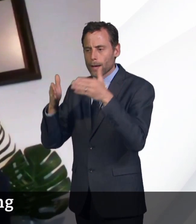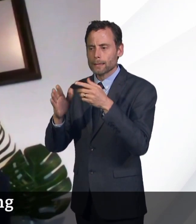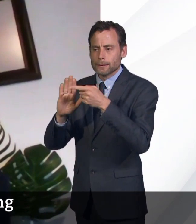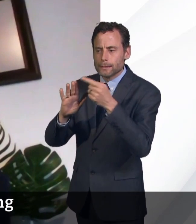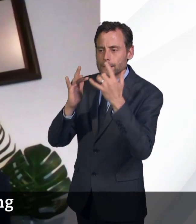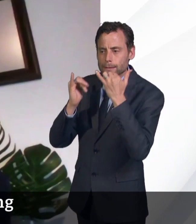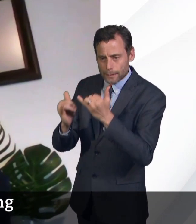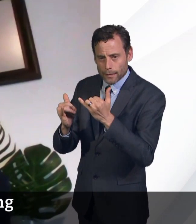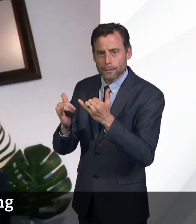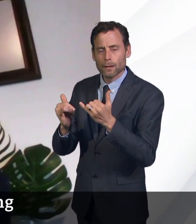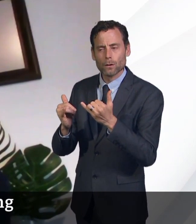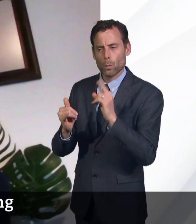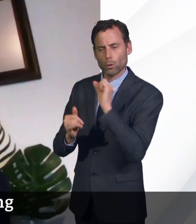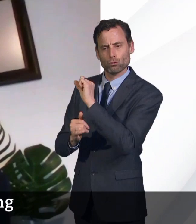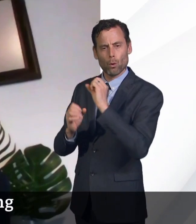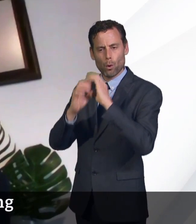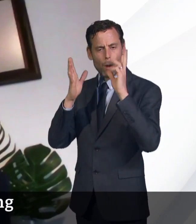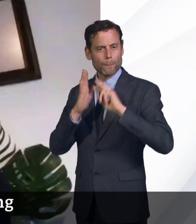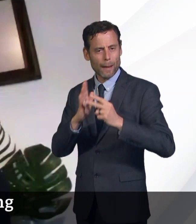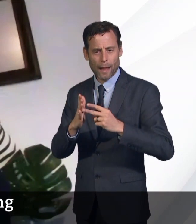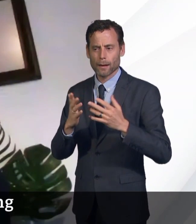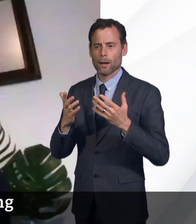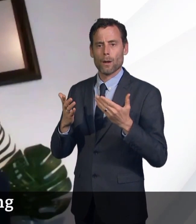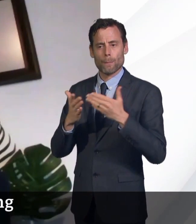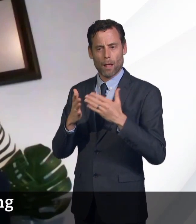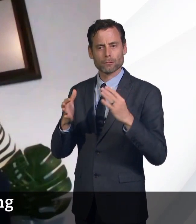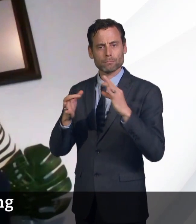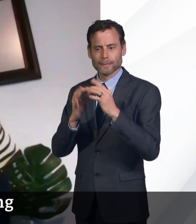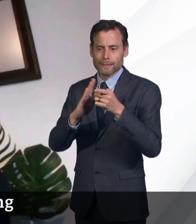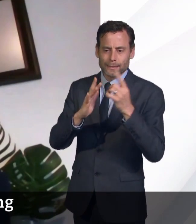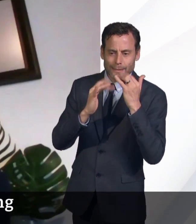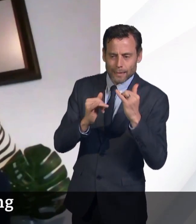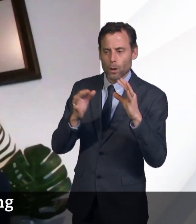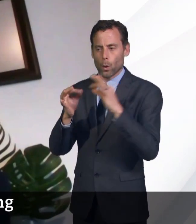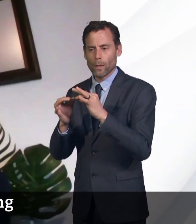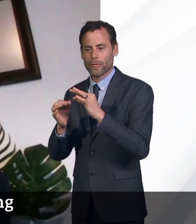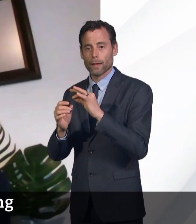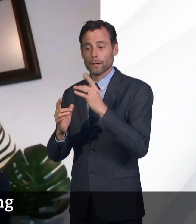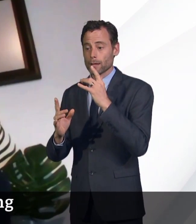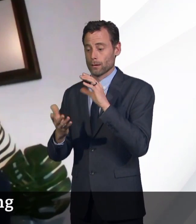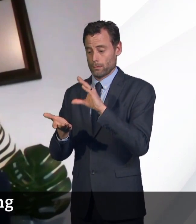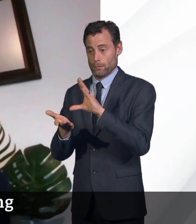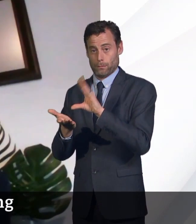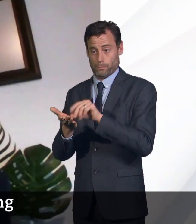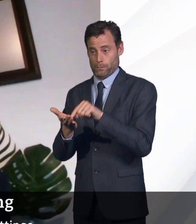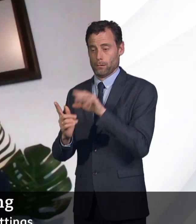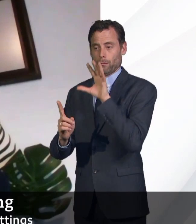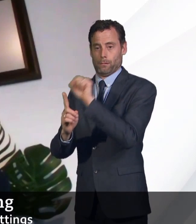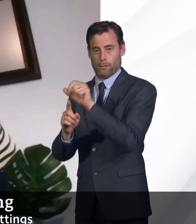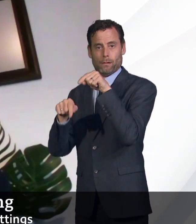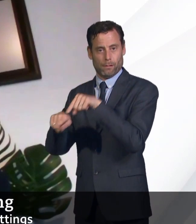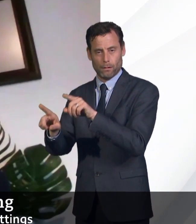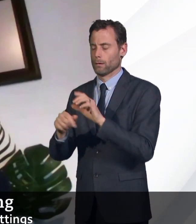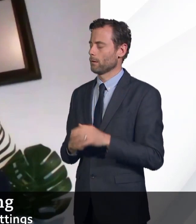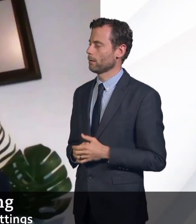and isolate? And to Mr Powys, new figures yesterday showed 600 more care homes have